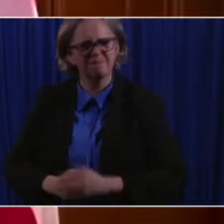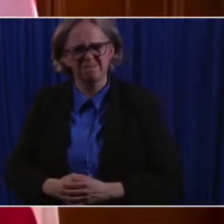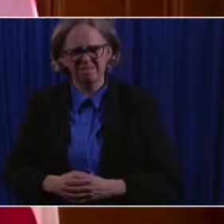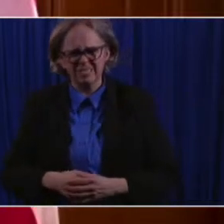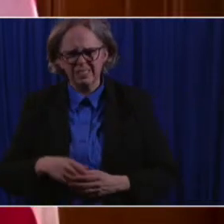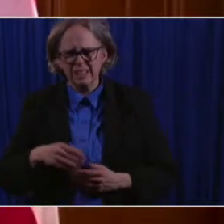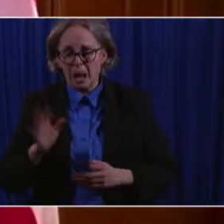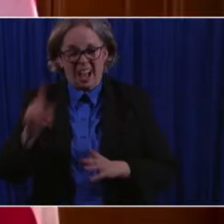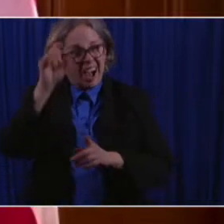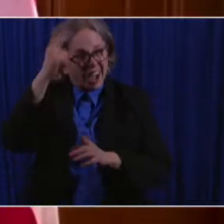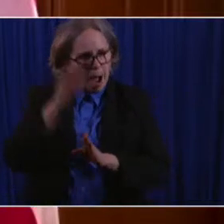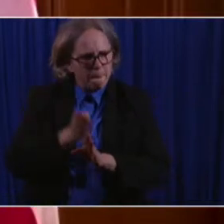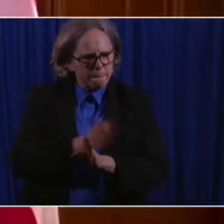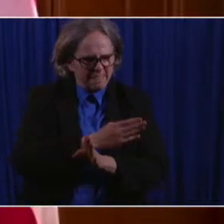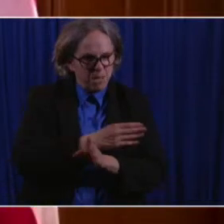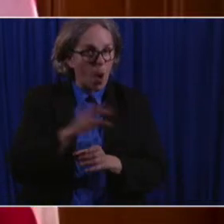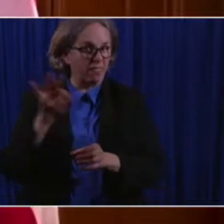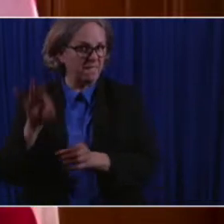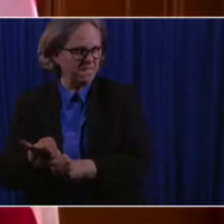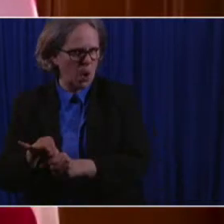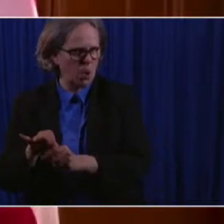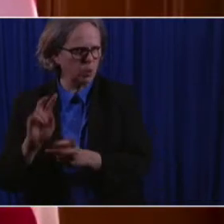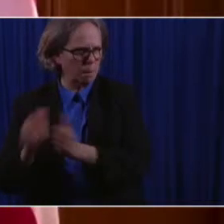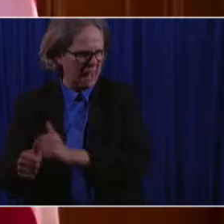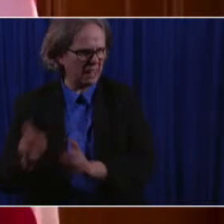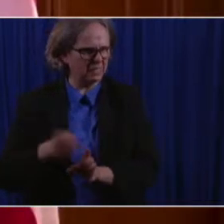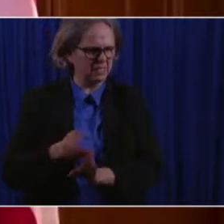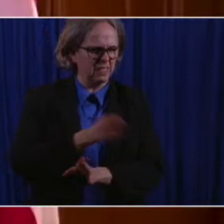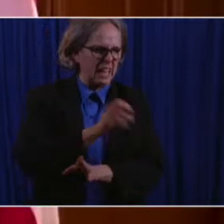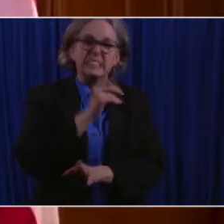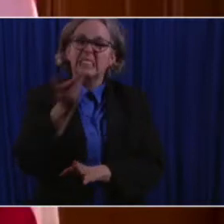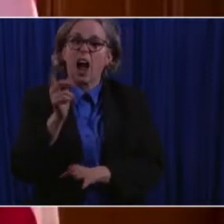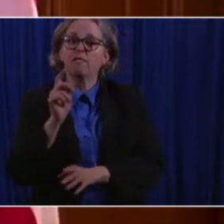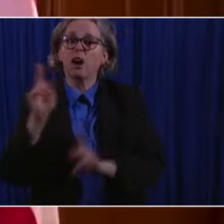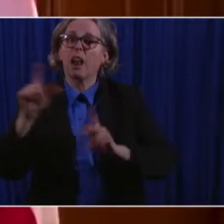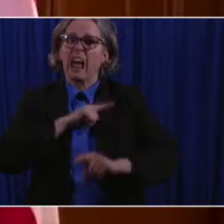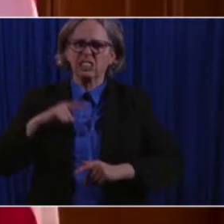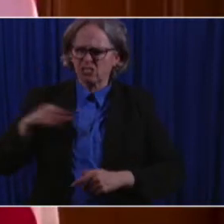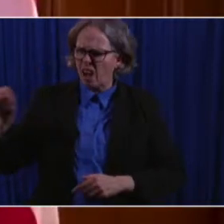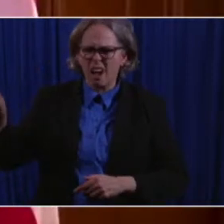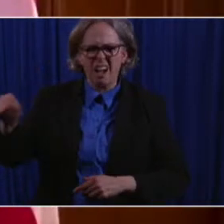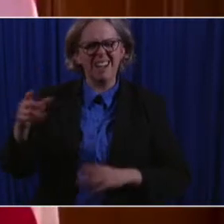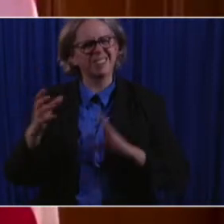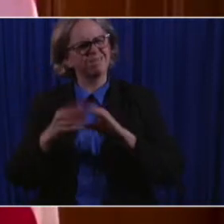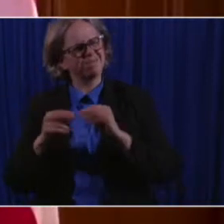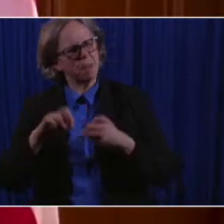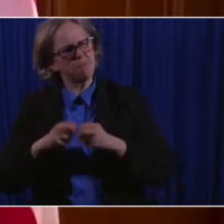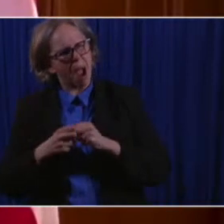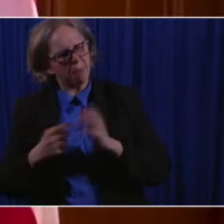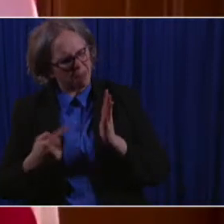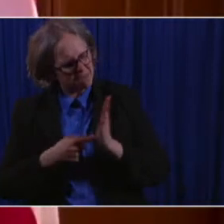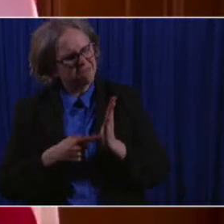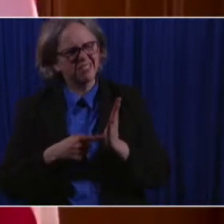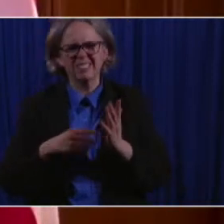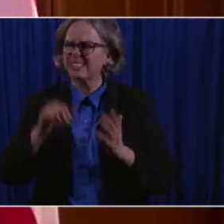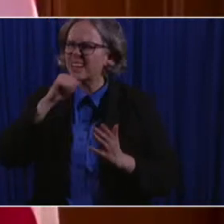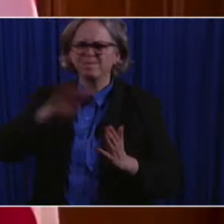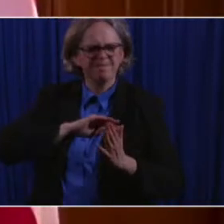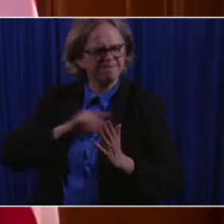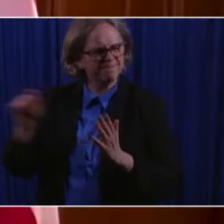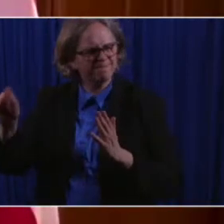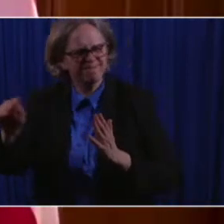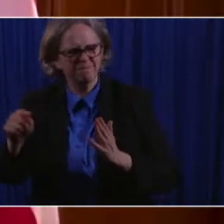were members who acknowledged to me, told me they were going to vote for the bill, told me they were going to vote to override my